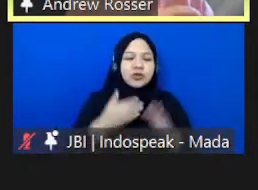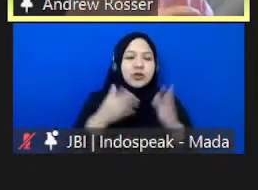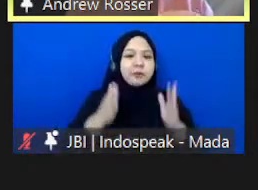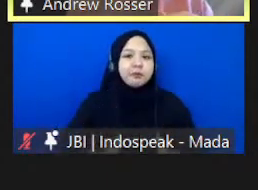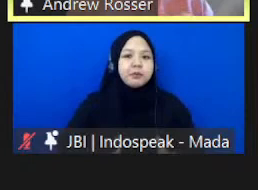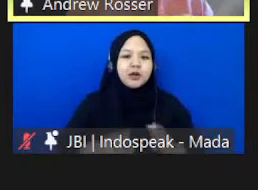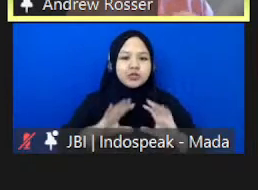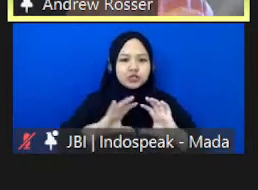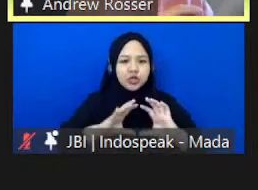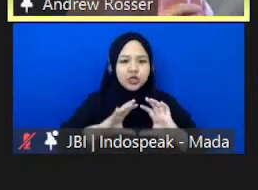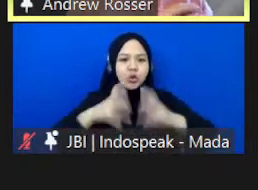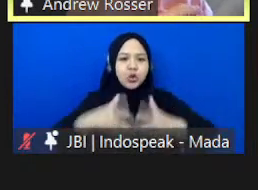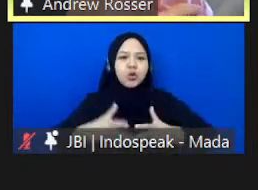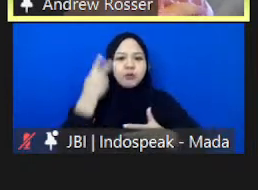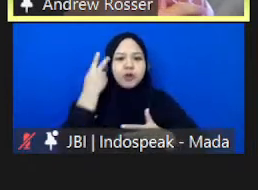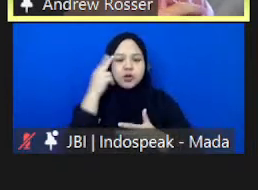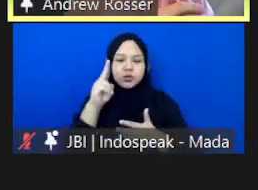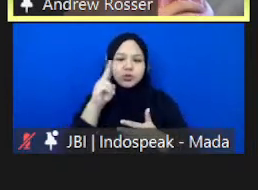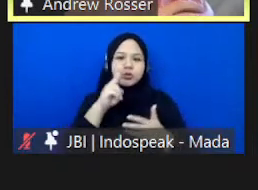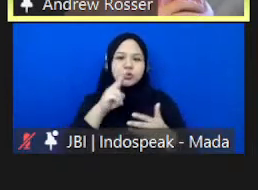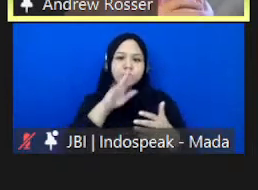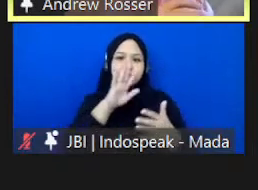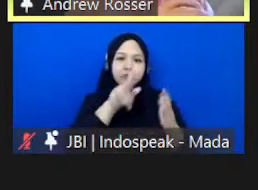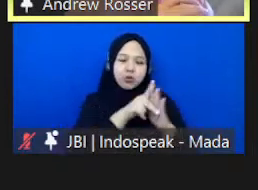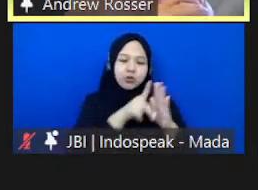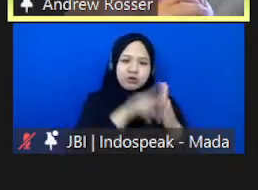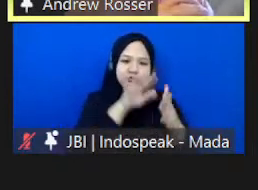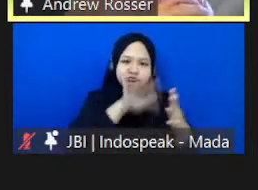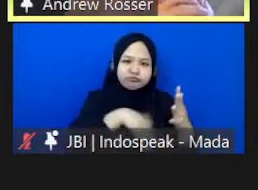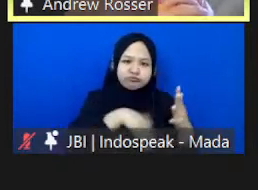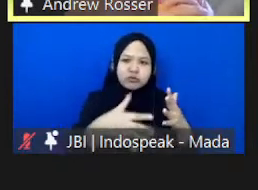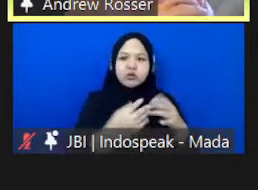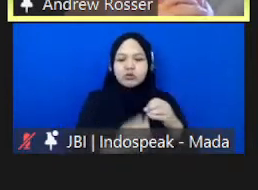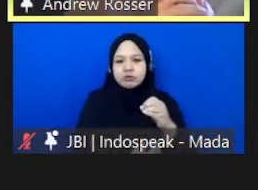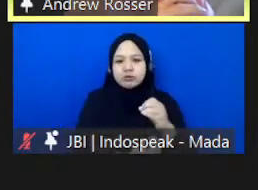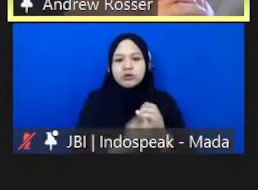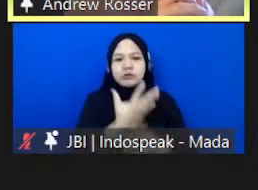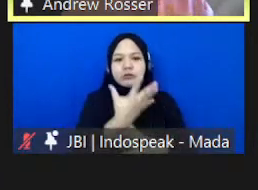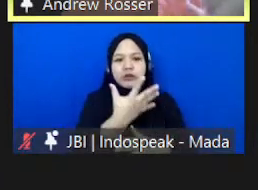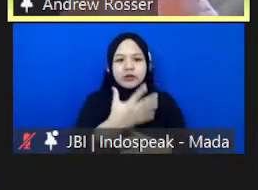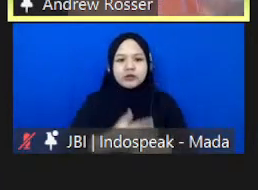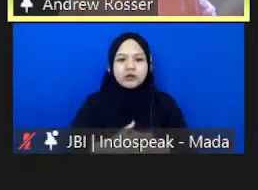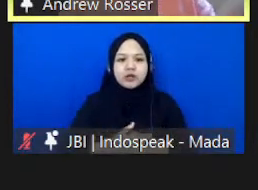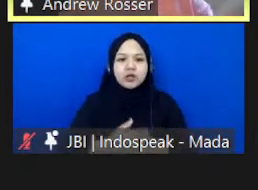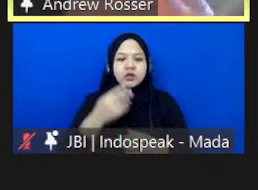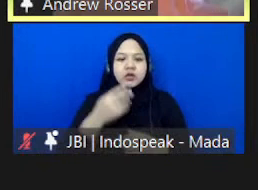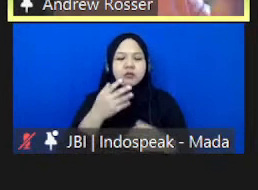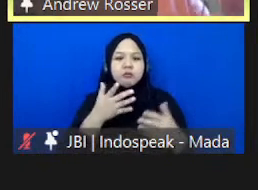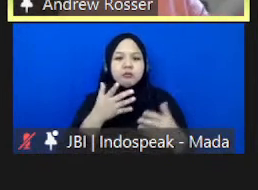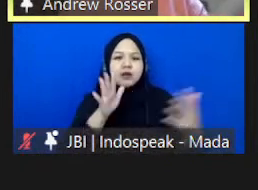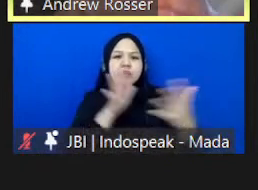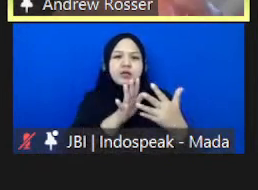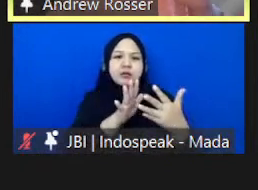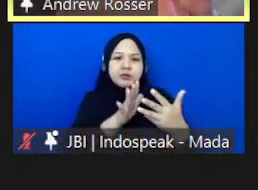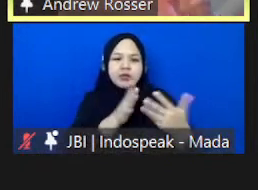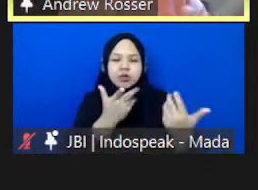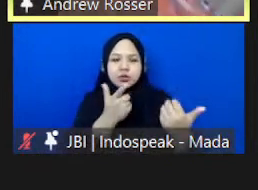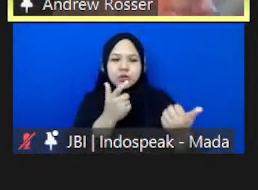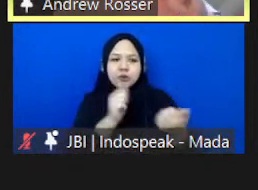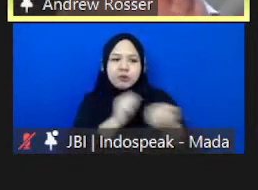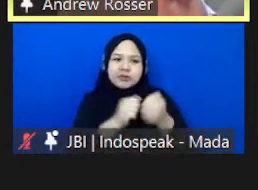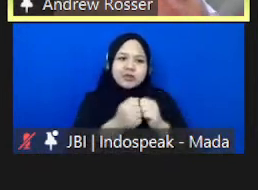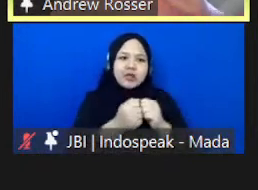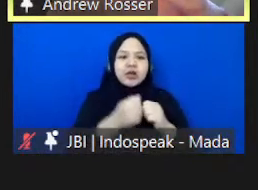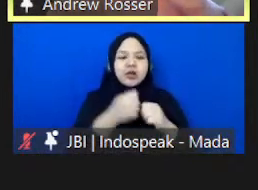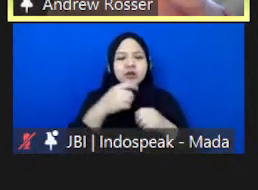combating emerging infectious diseases. The thing is that when it's come to actually combating